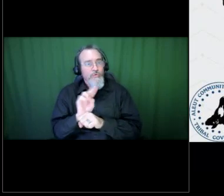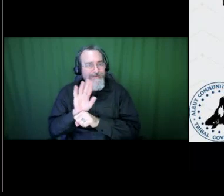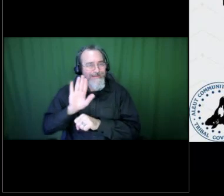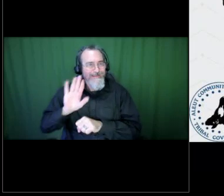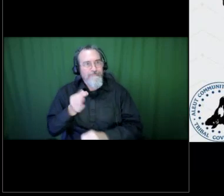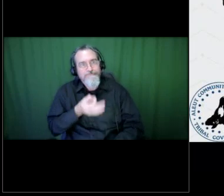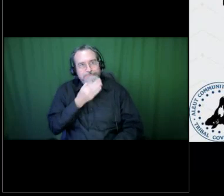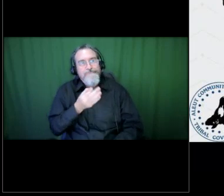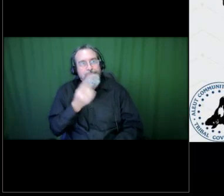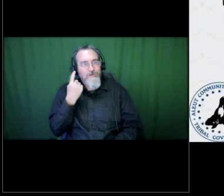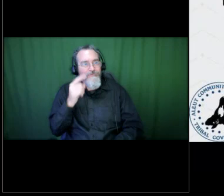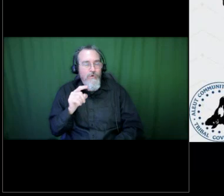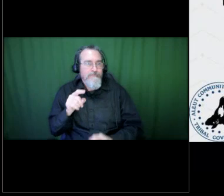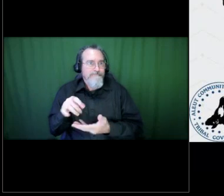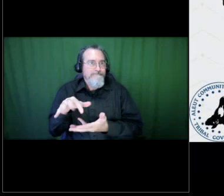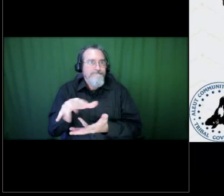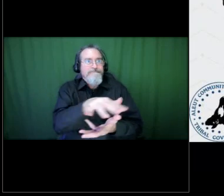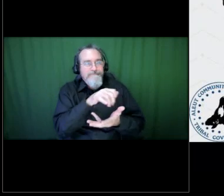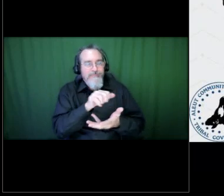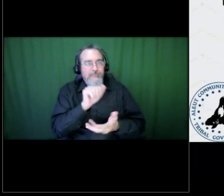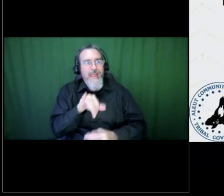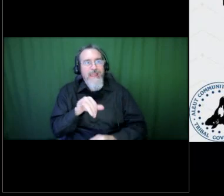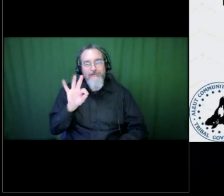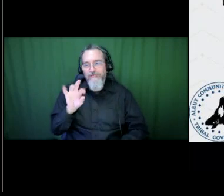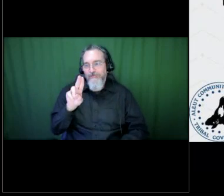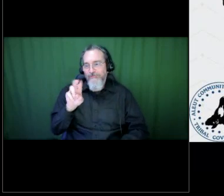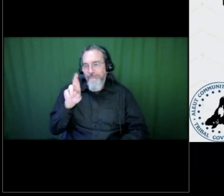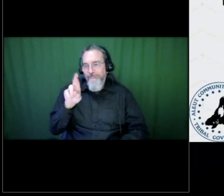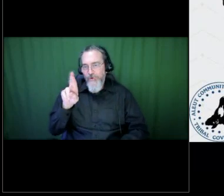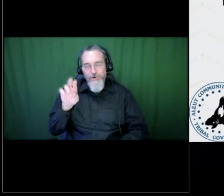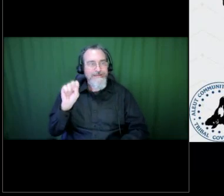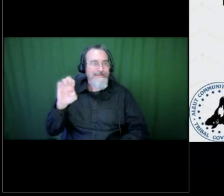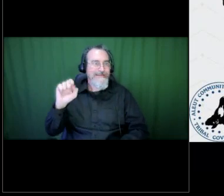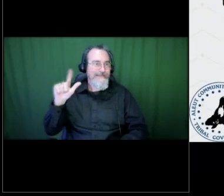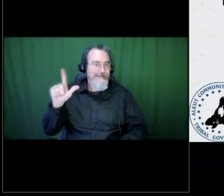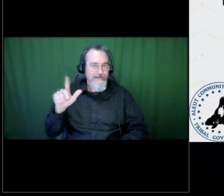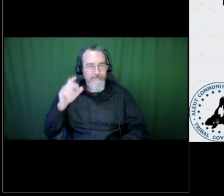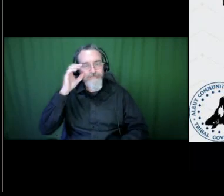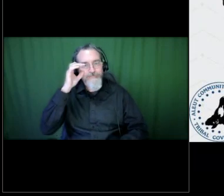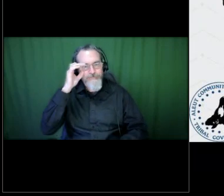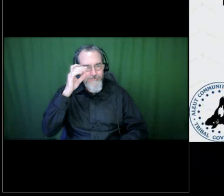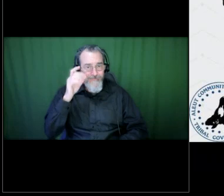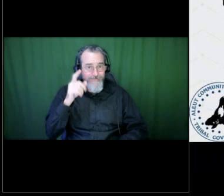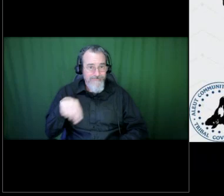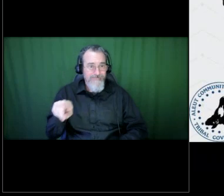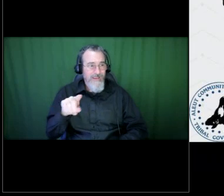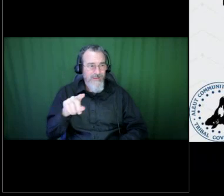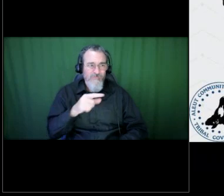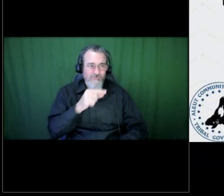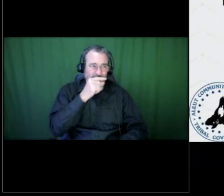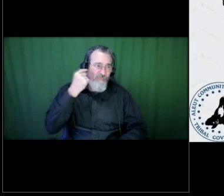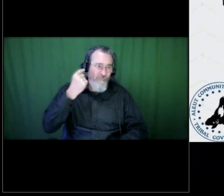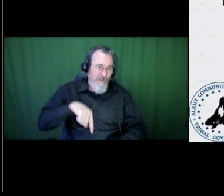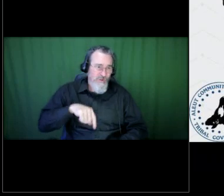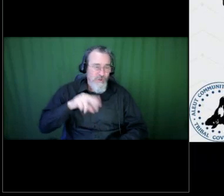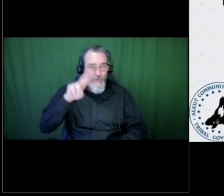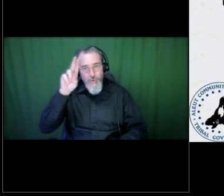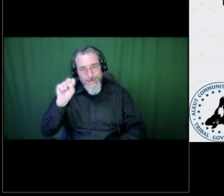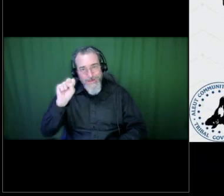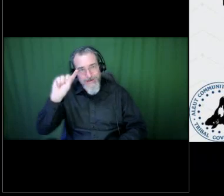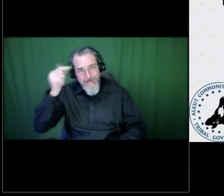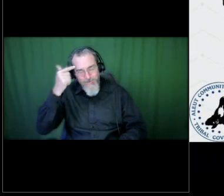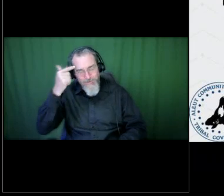Their freedom in the 80s is closely tied to the depletion of the fur seal population from the overharvest by the Russian and United States government.